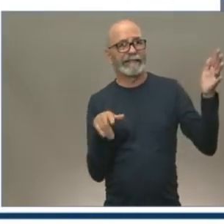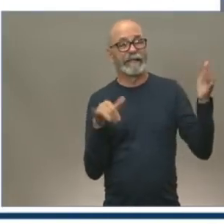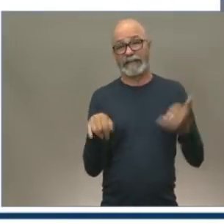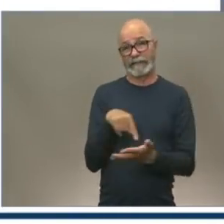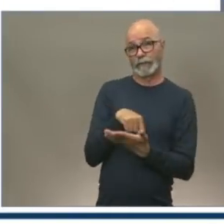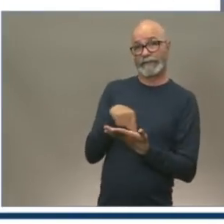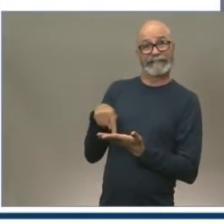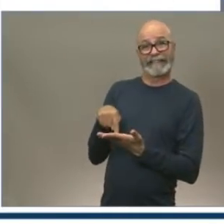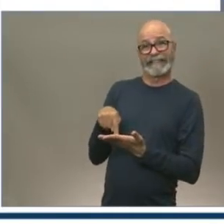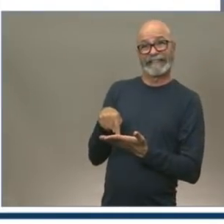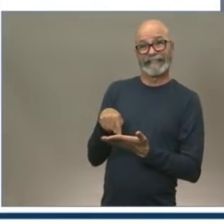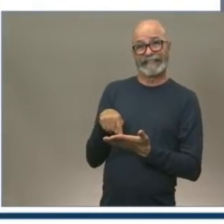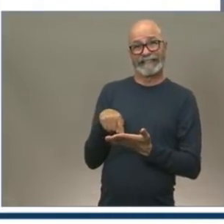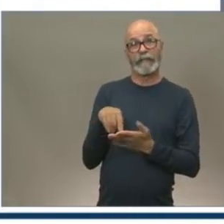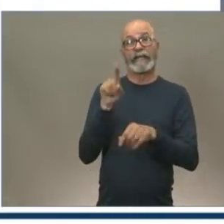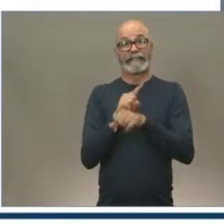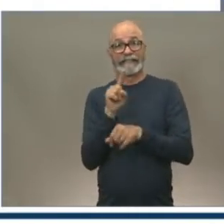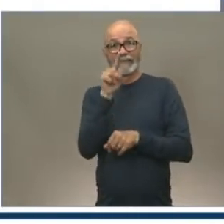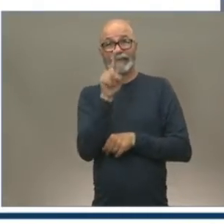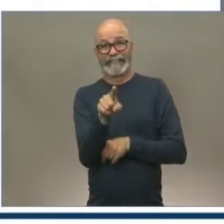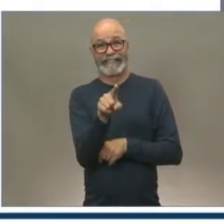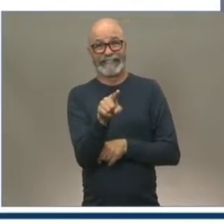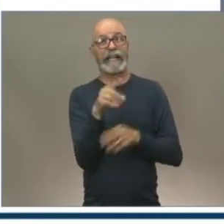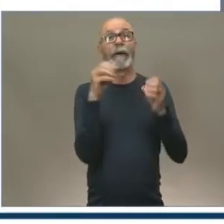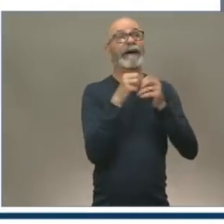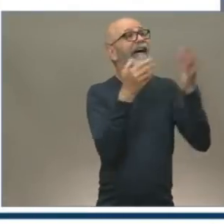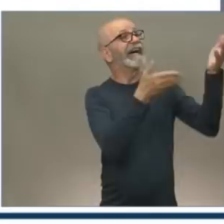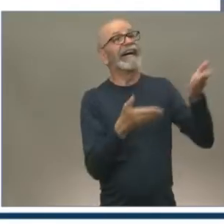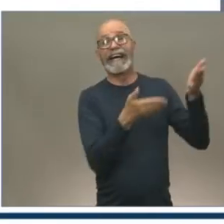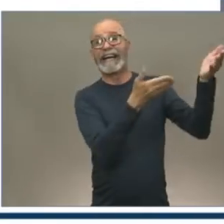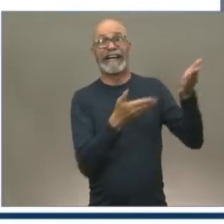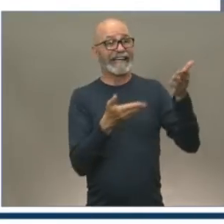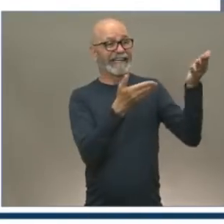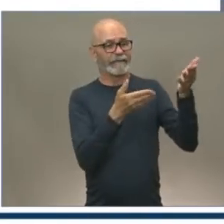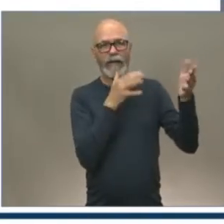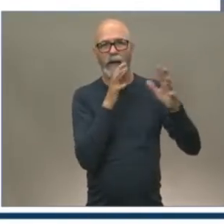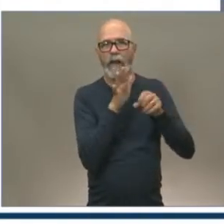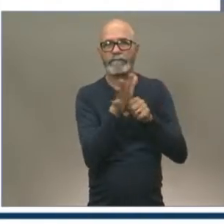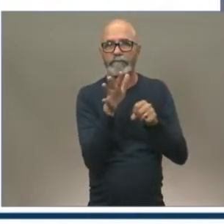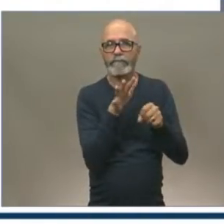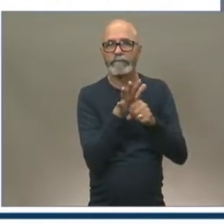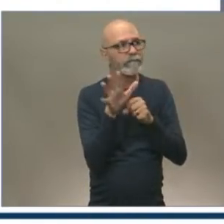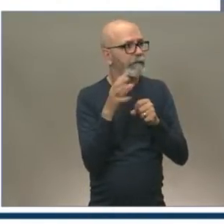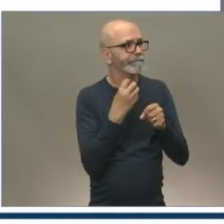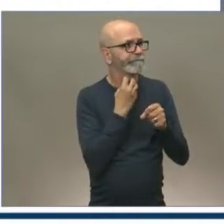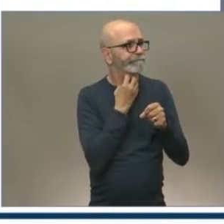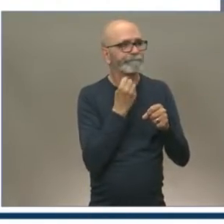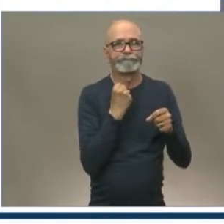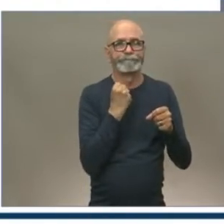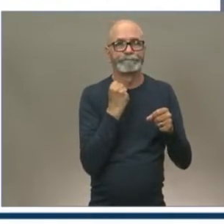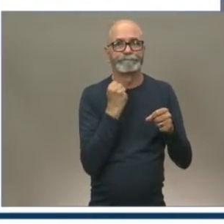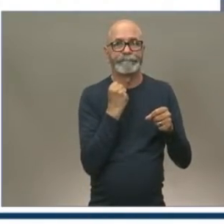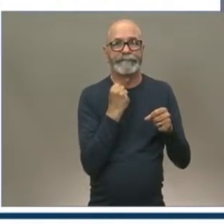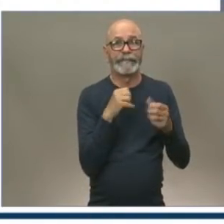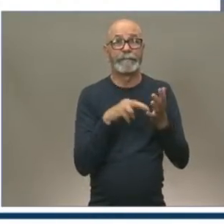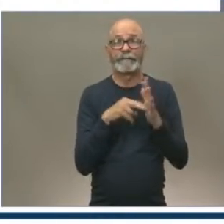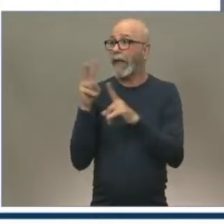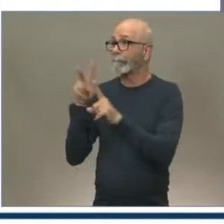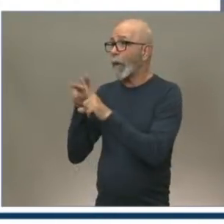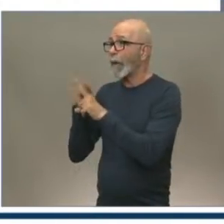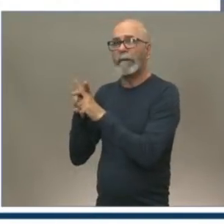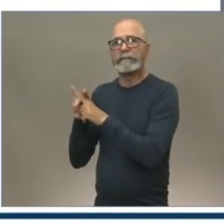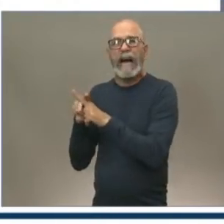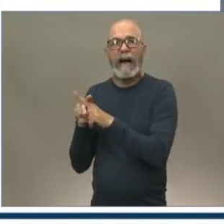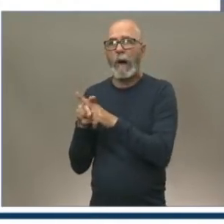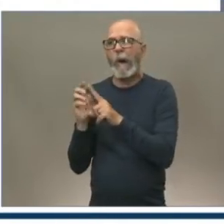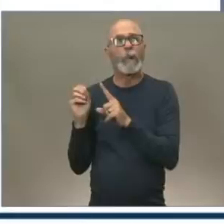shipments have been the lowest they've been since mid-March. That means we will have fewer appointments to add into the system. So I will